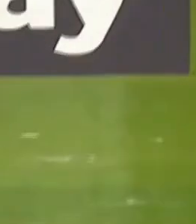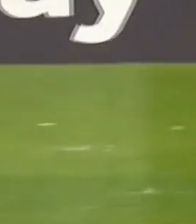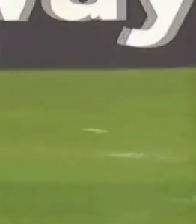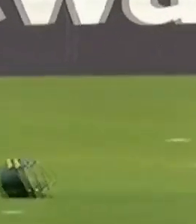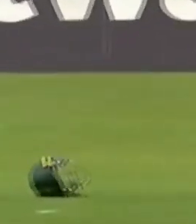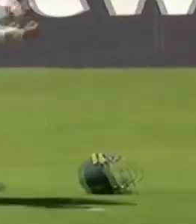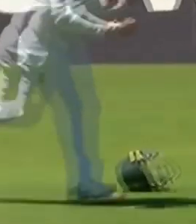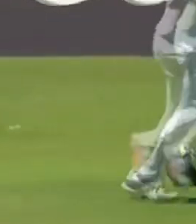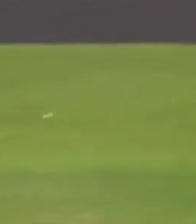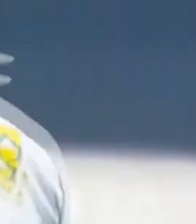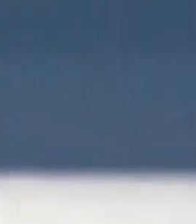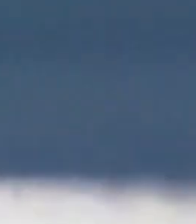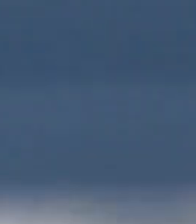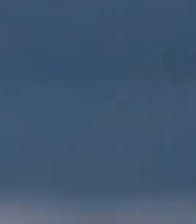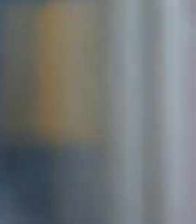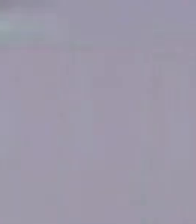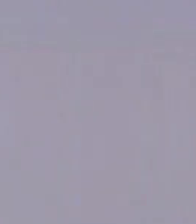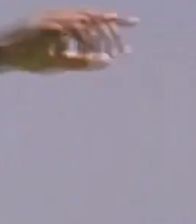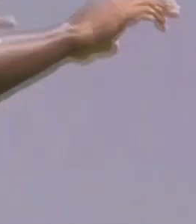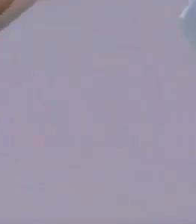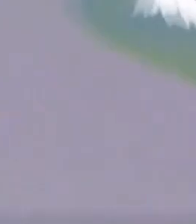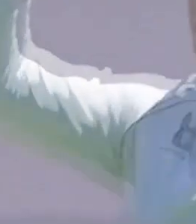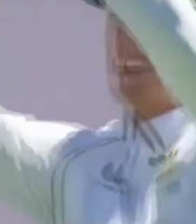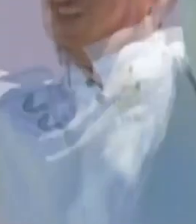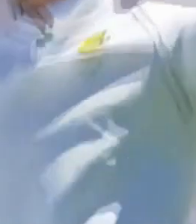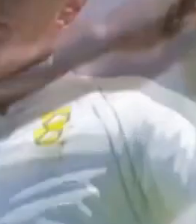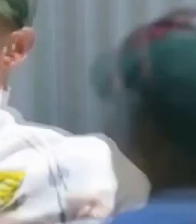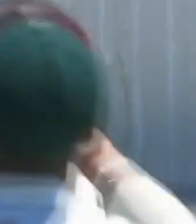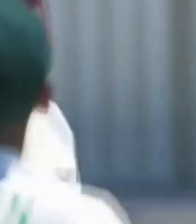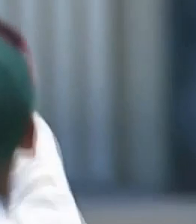Edge isn't gone. Lunga Ngidi with 4.